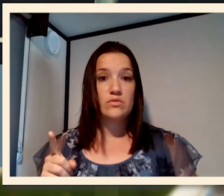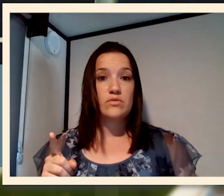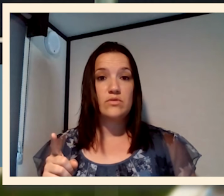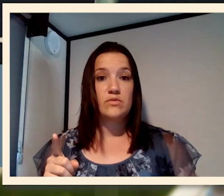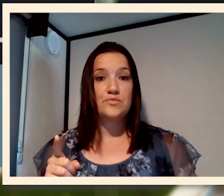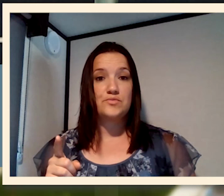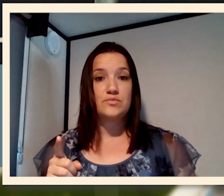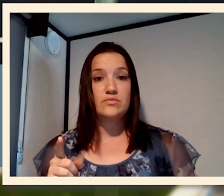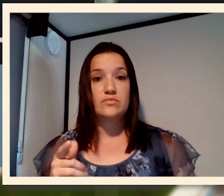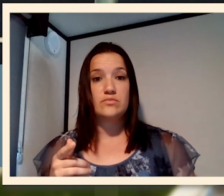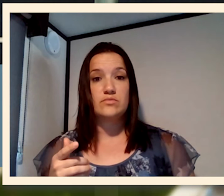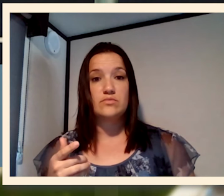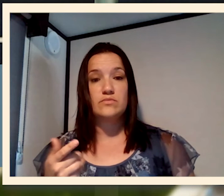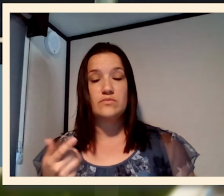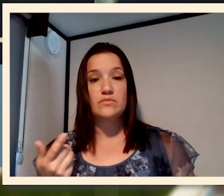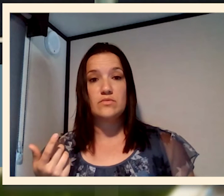have